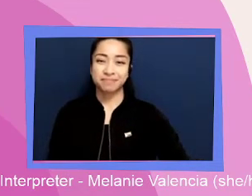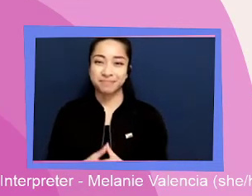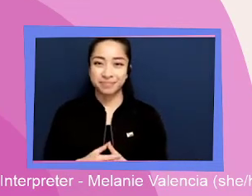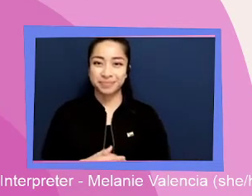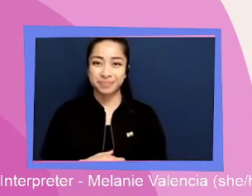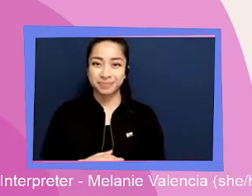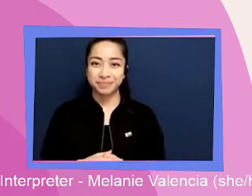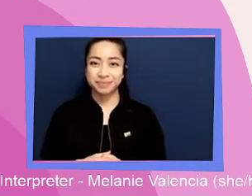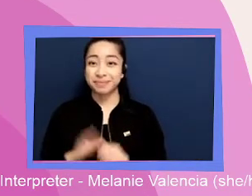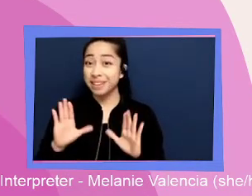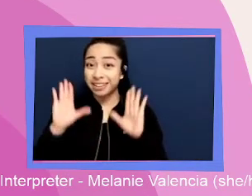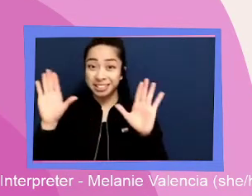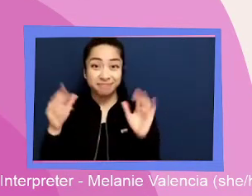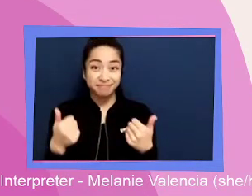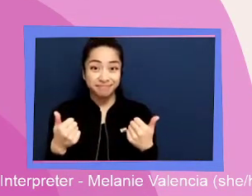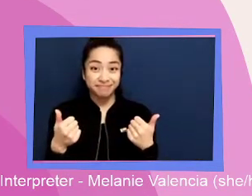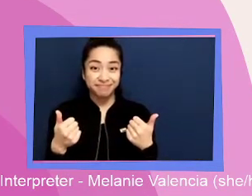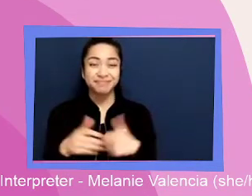Excellent.